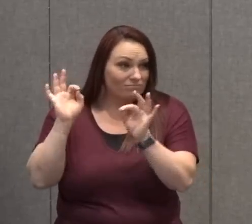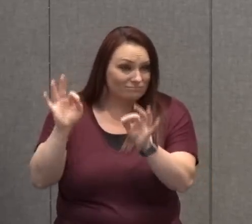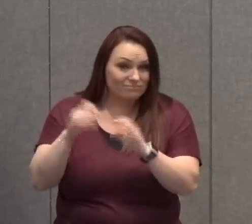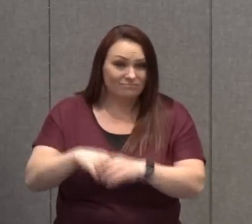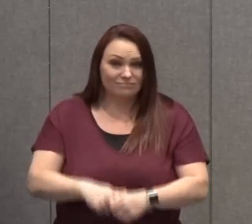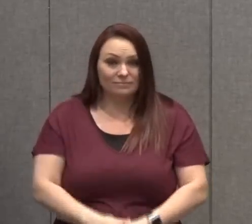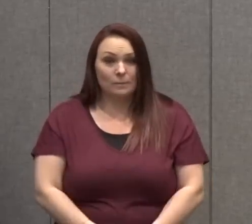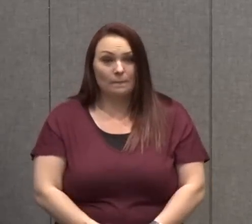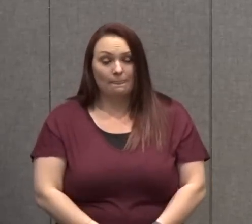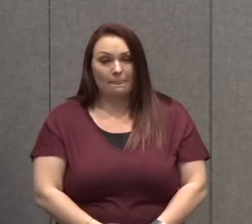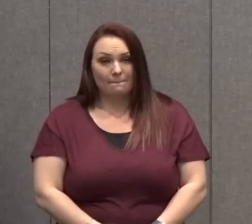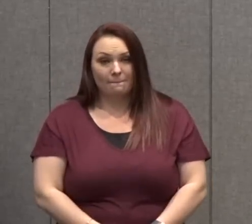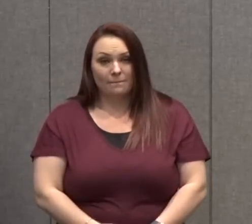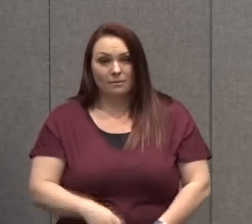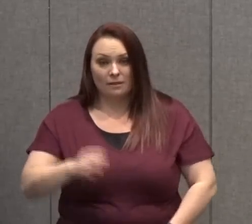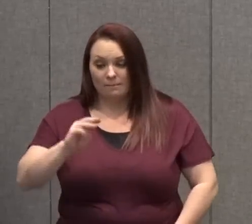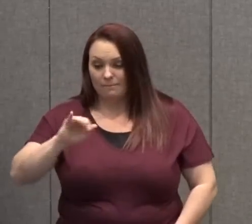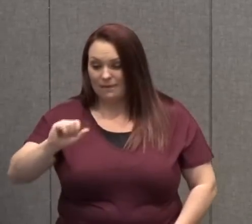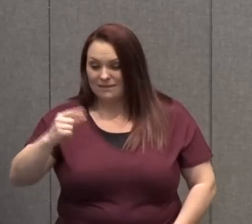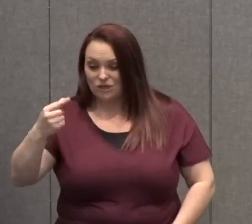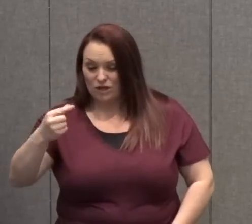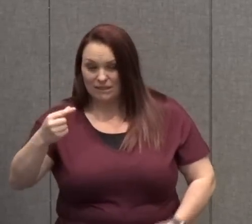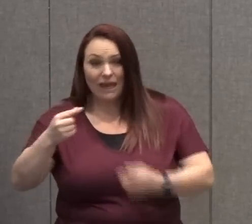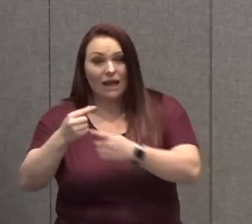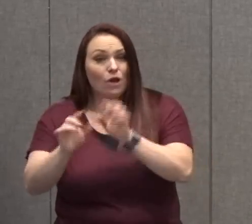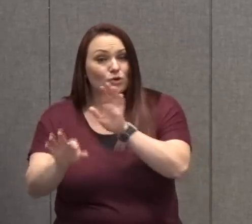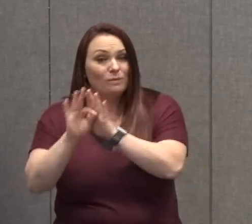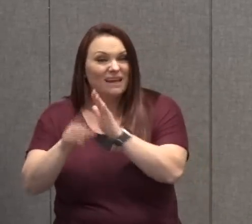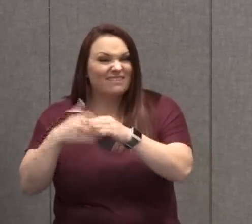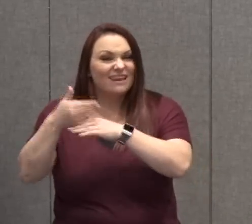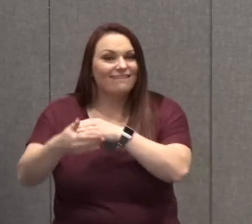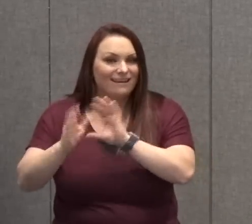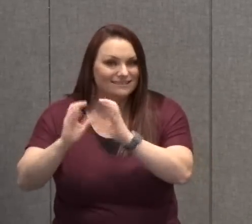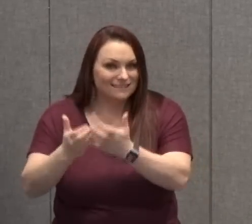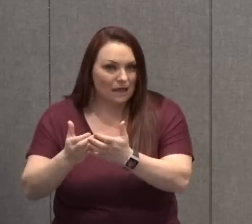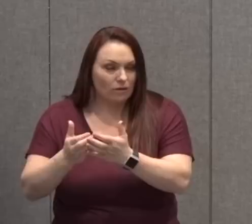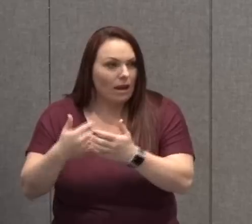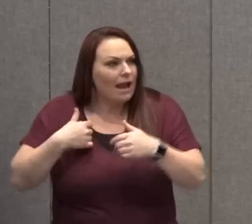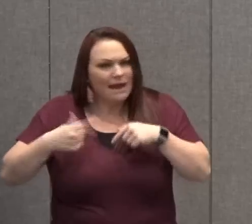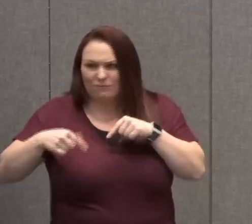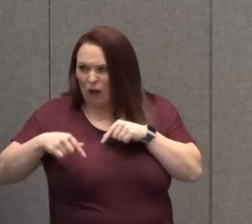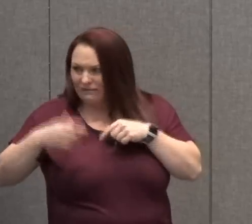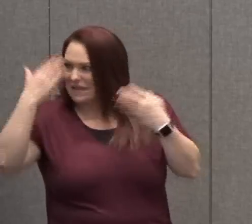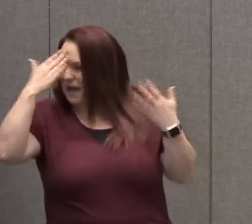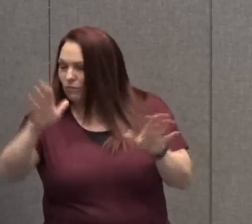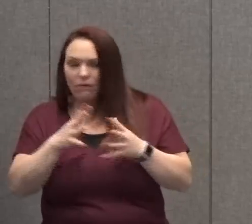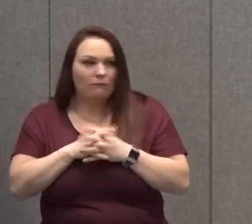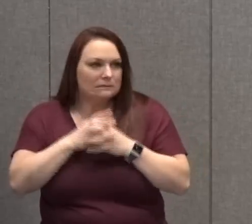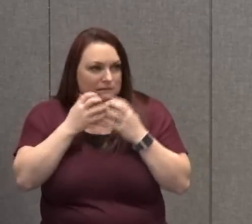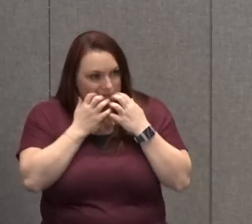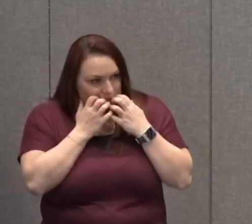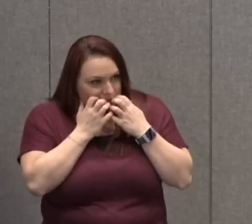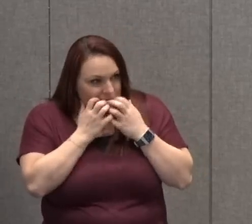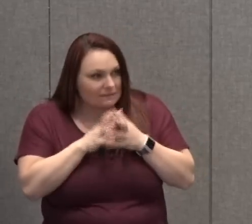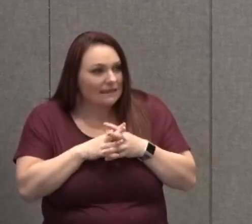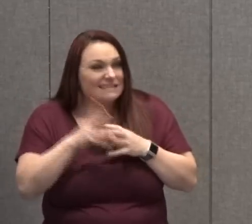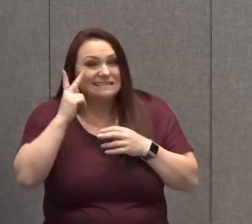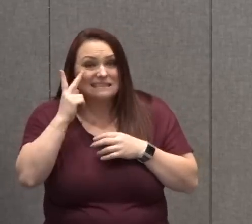Ms. Garcia you get to choose the next category oh I'm nervous I don't know let's do